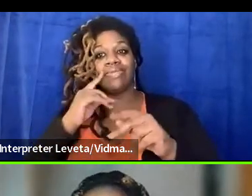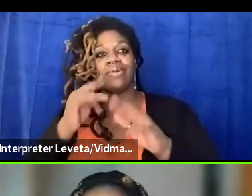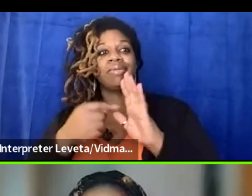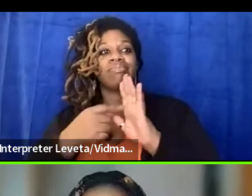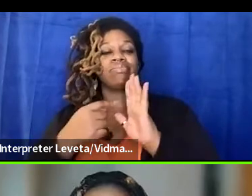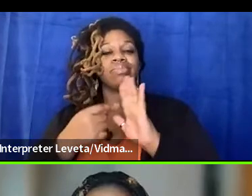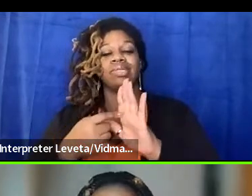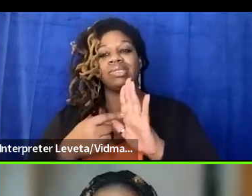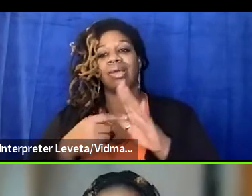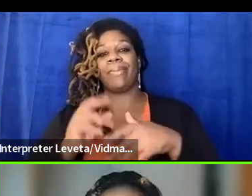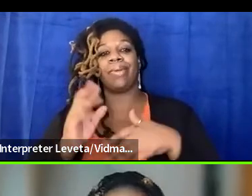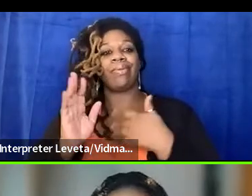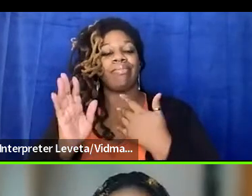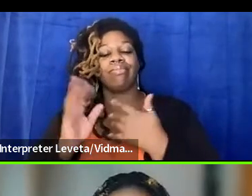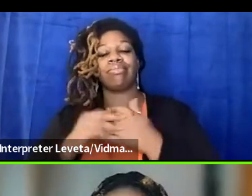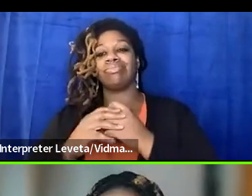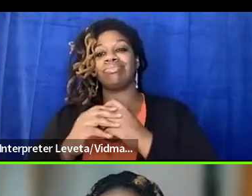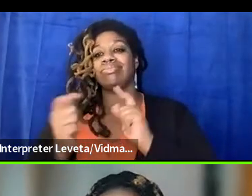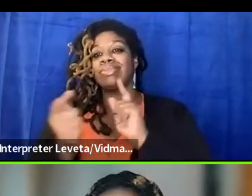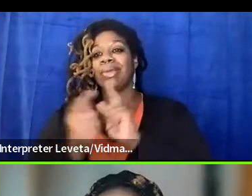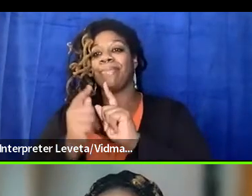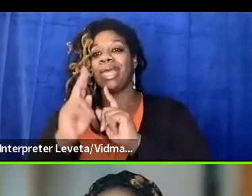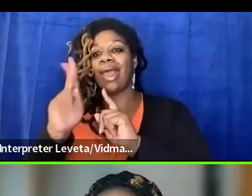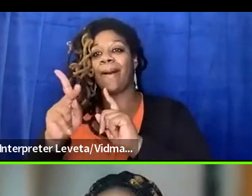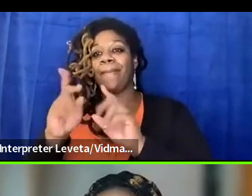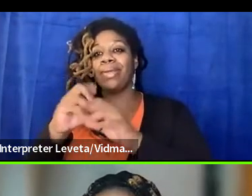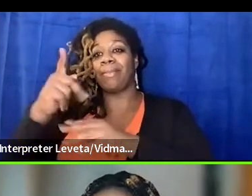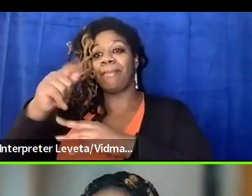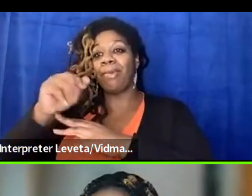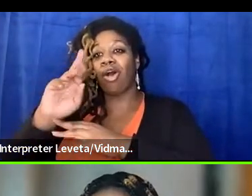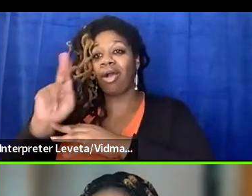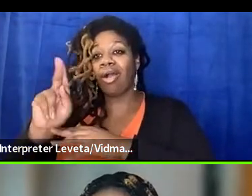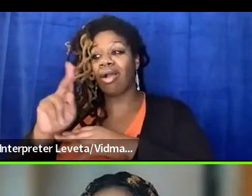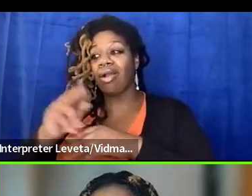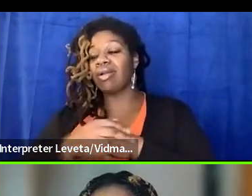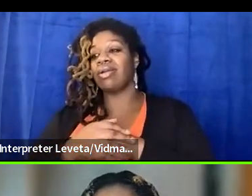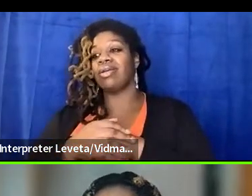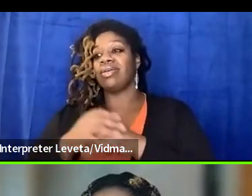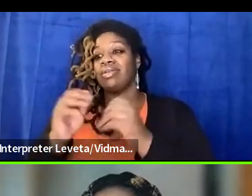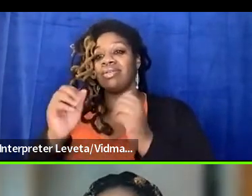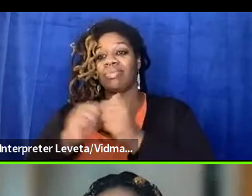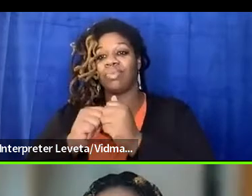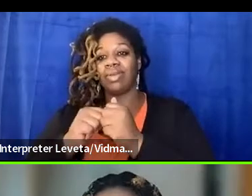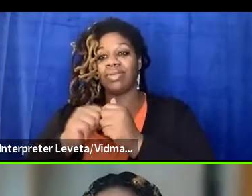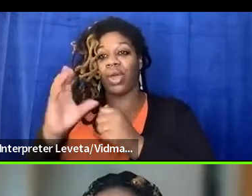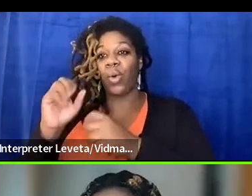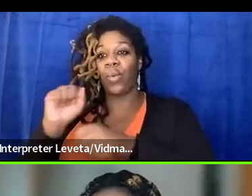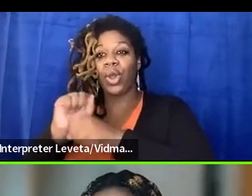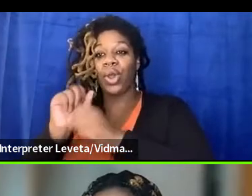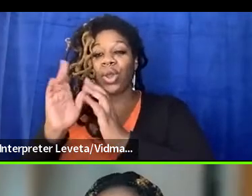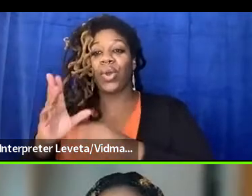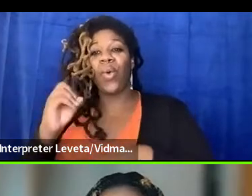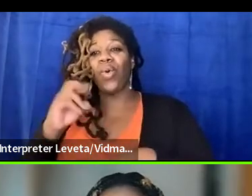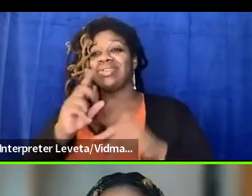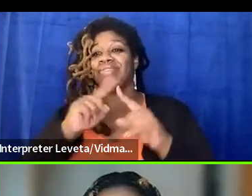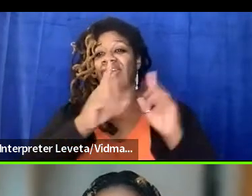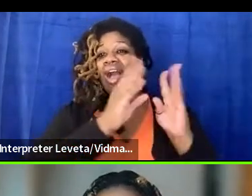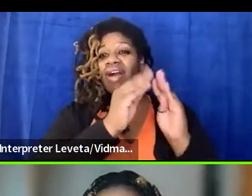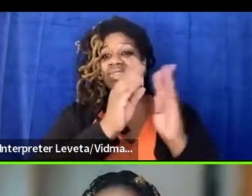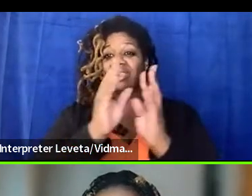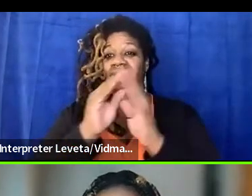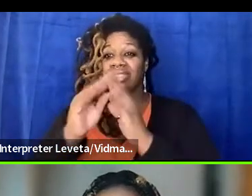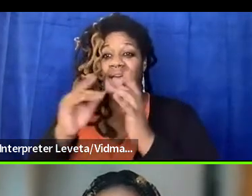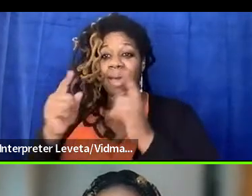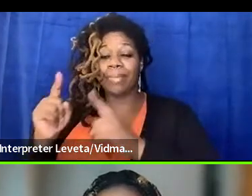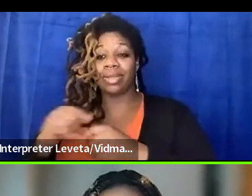distanced meetups in parks and things with coworkers, or some conferences are happening. So if you're